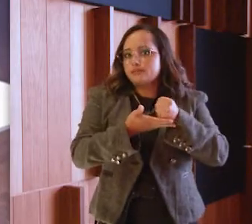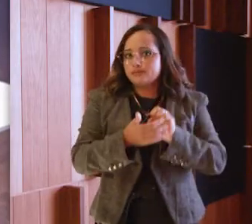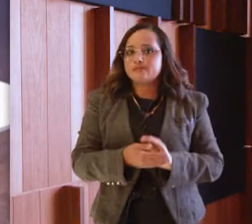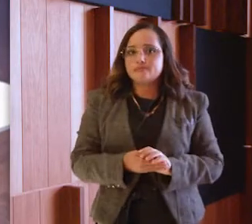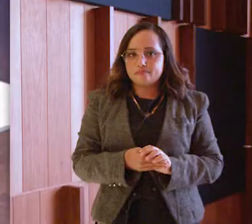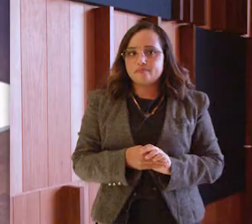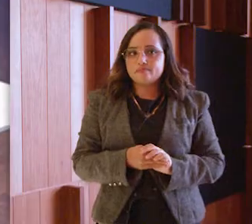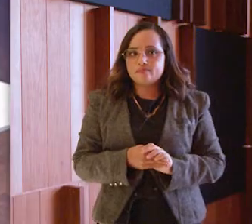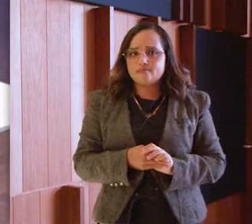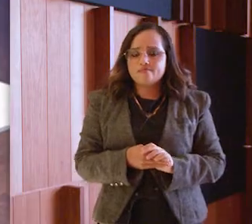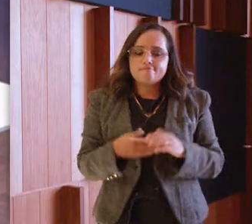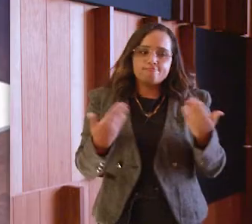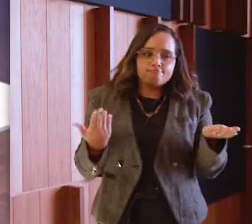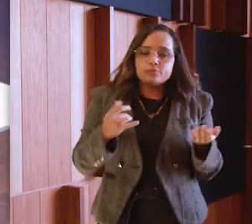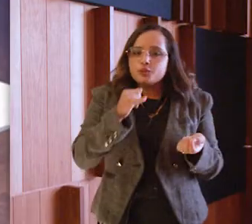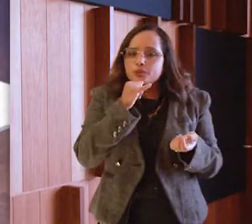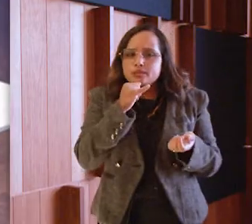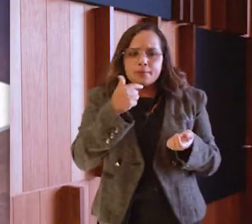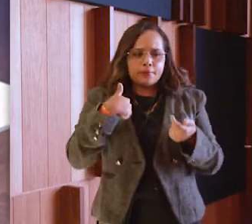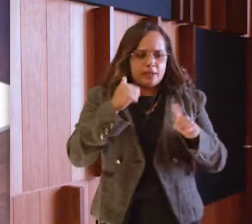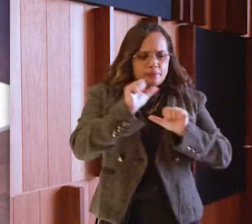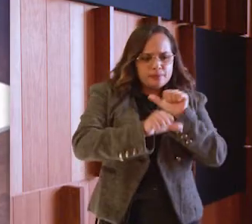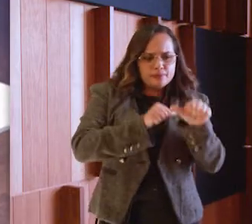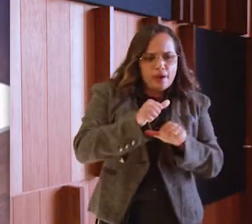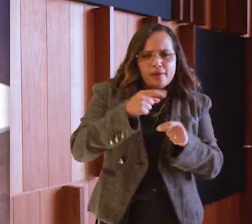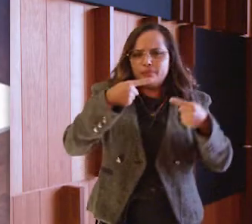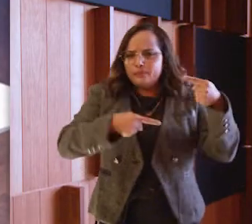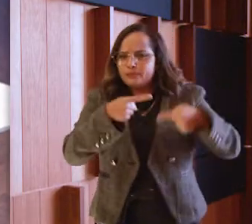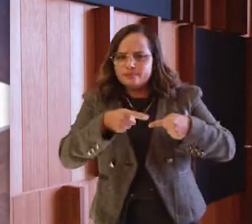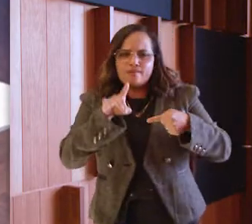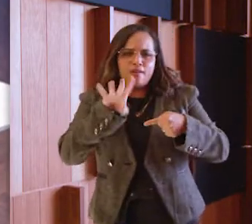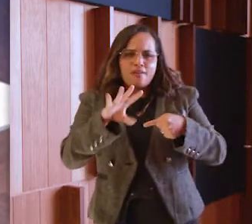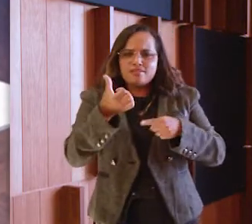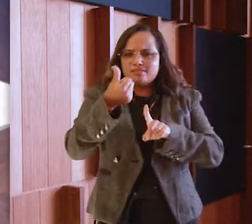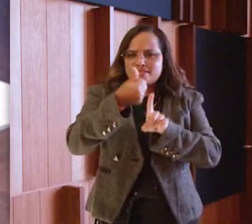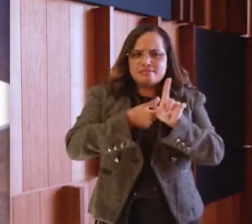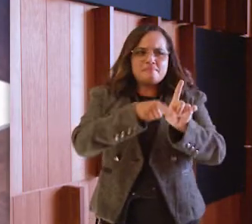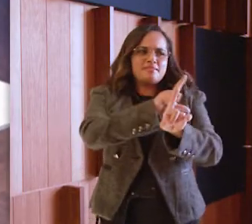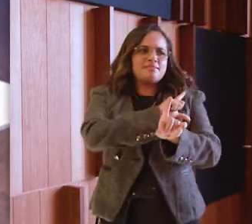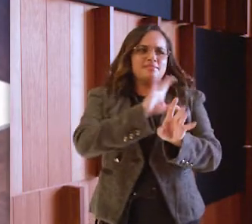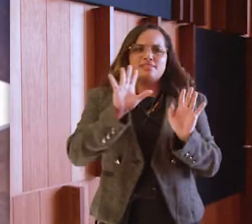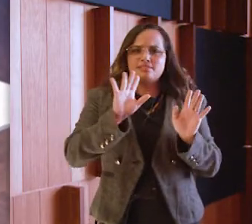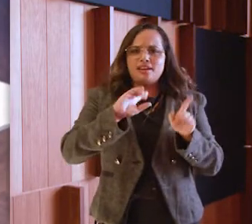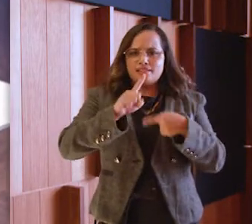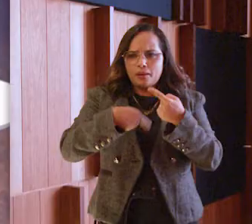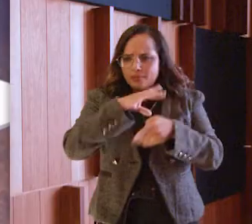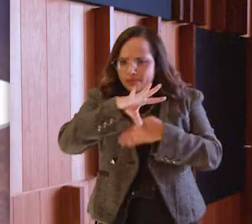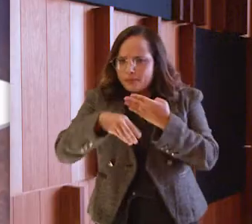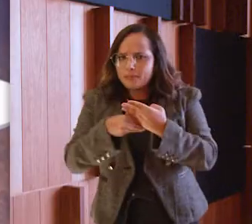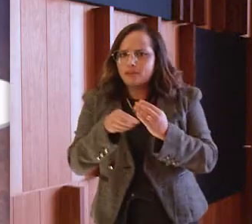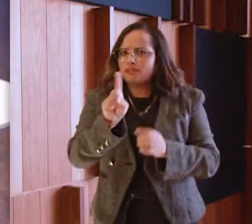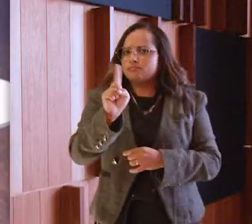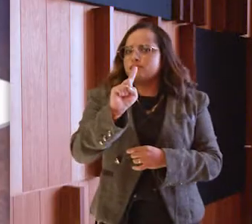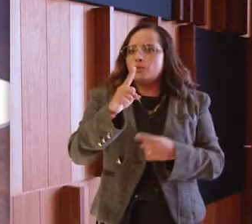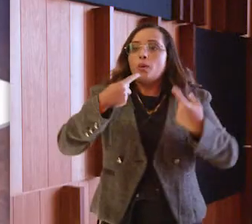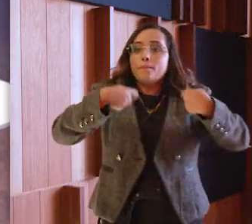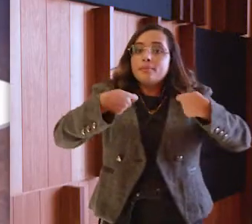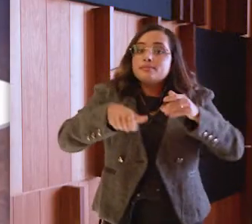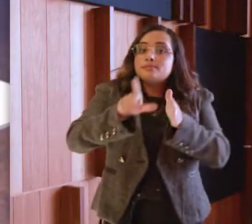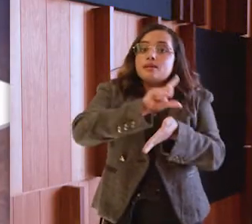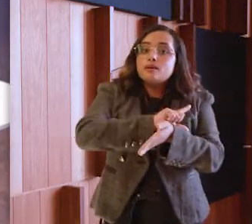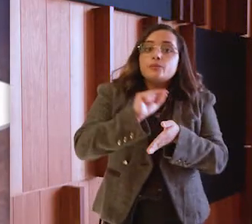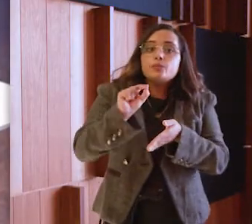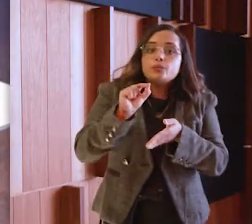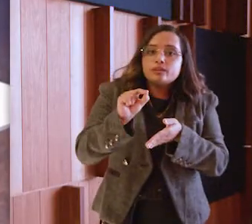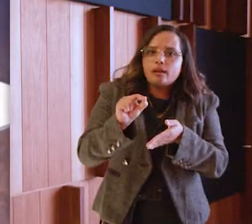months from now, next year. We realize that these will require very big efforts, very real big investments, and we need to have a long shelf life. We need to